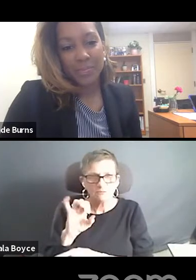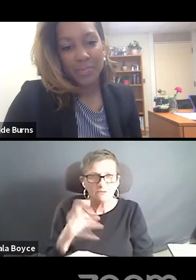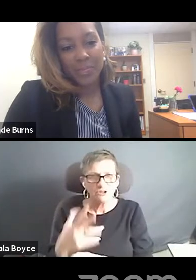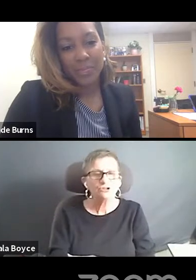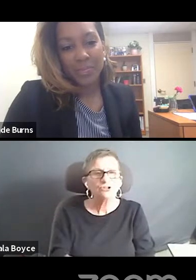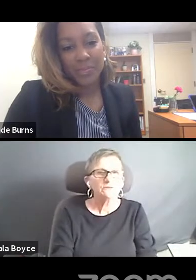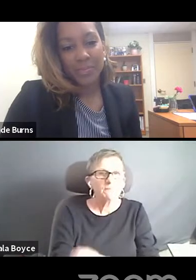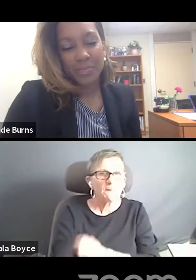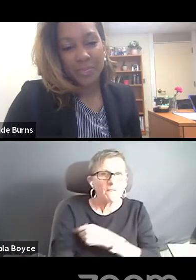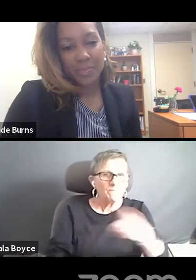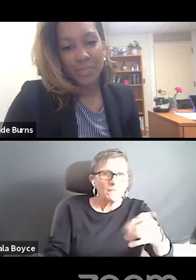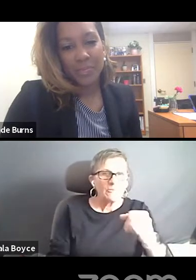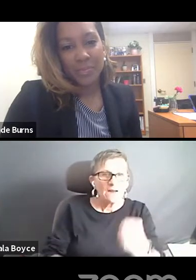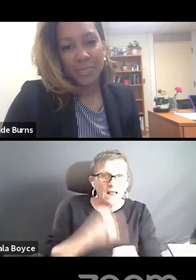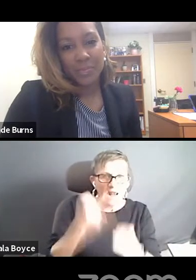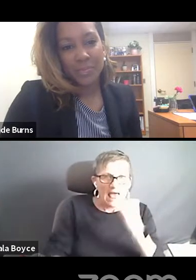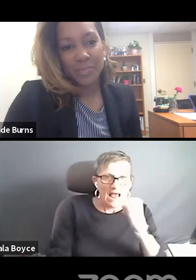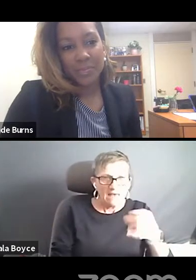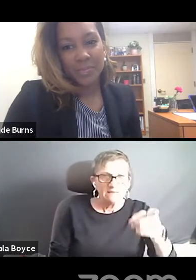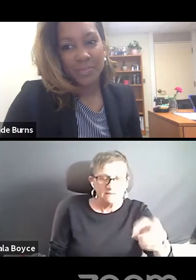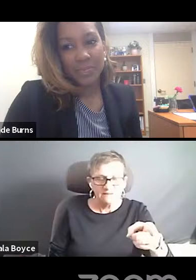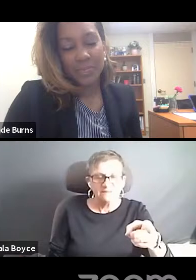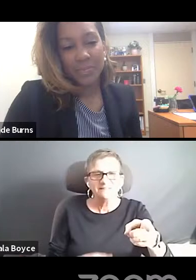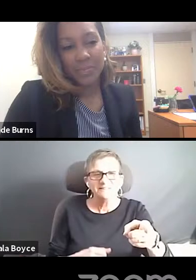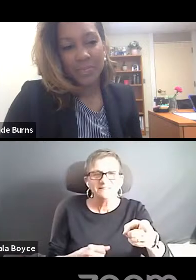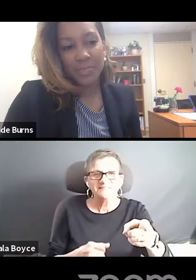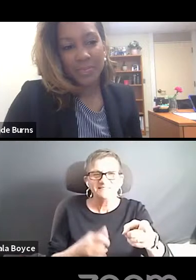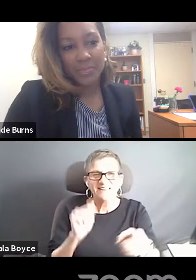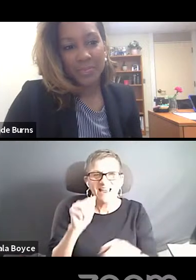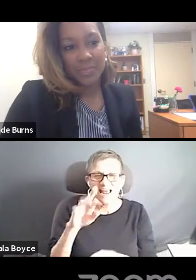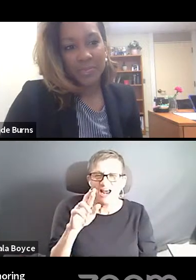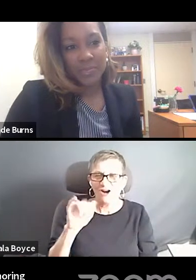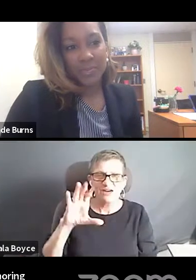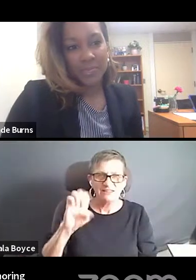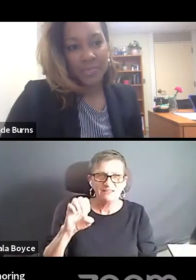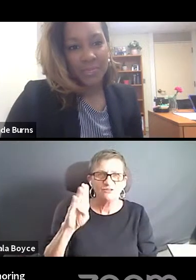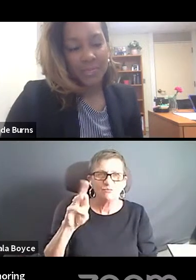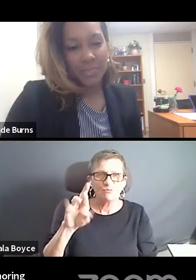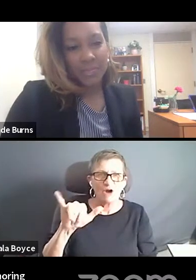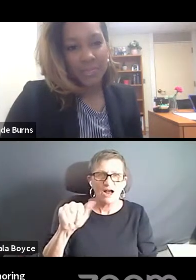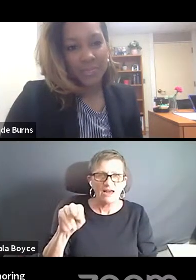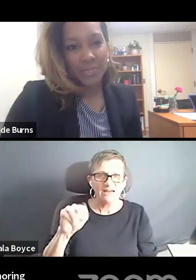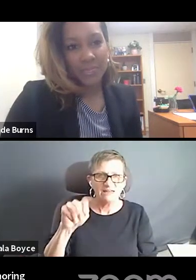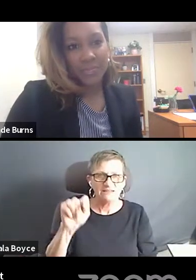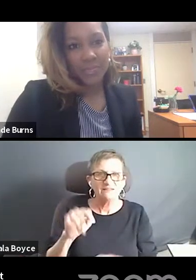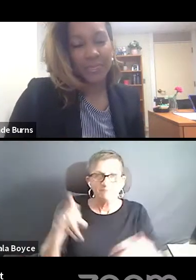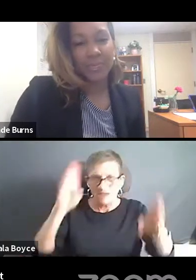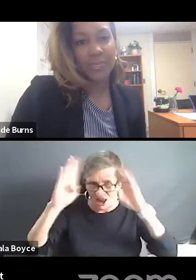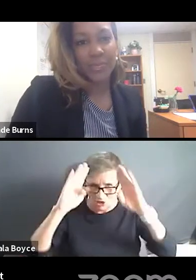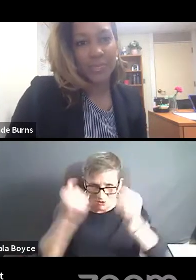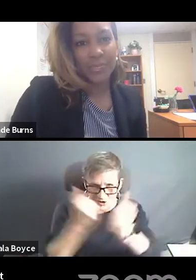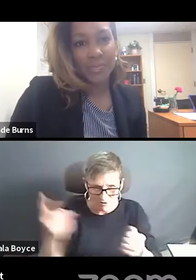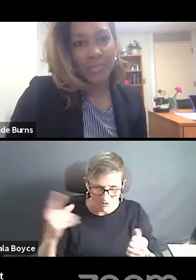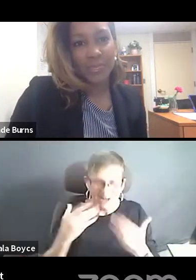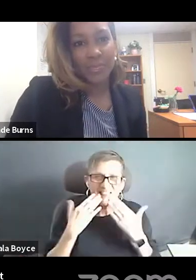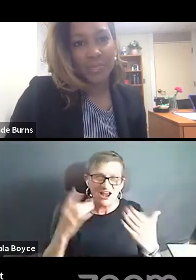And last but certainly not least, Ms. Eris Bryant. Hello, everyone. Thank you for